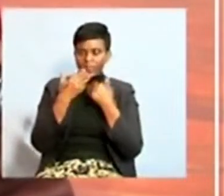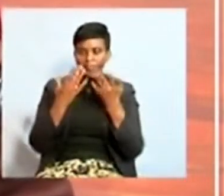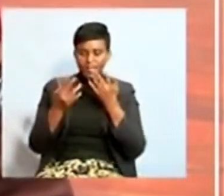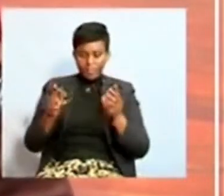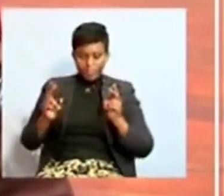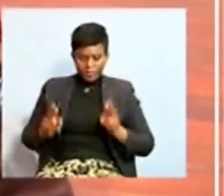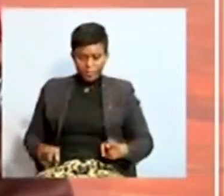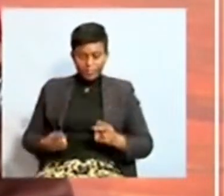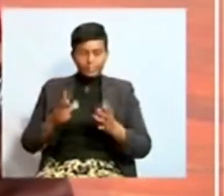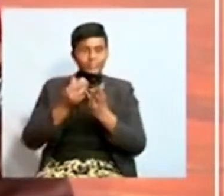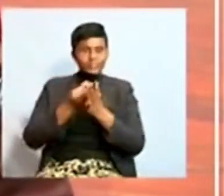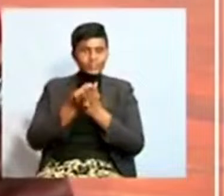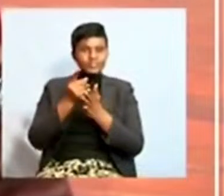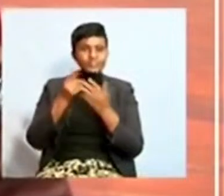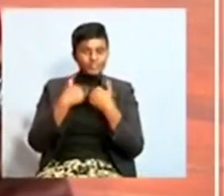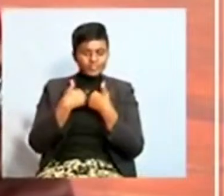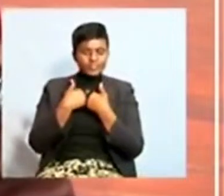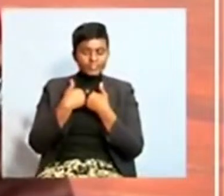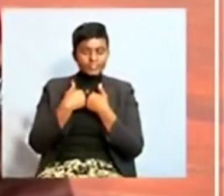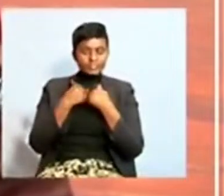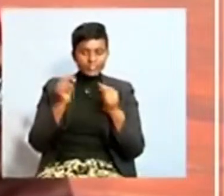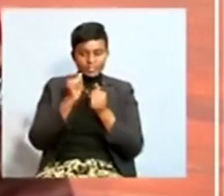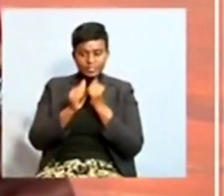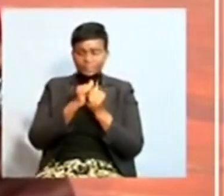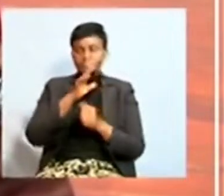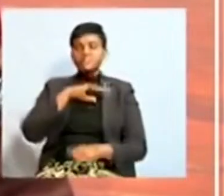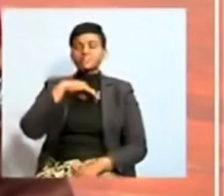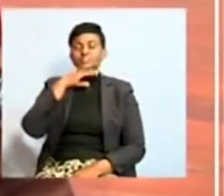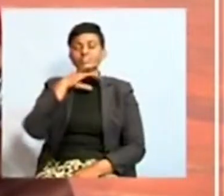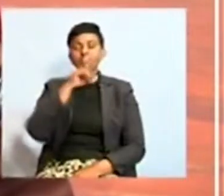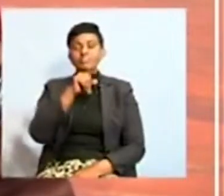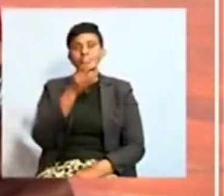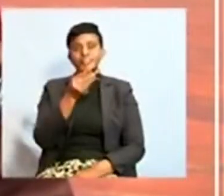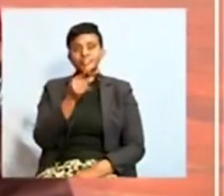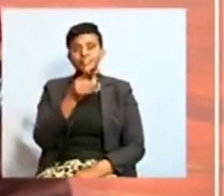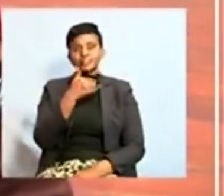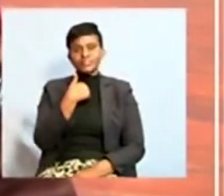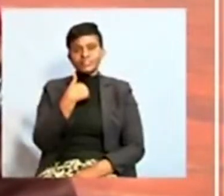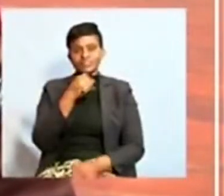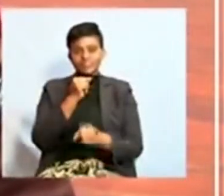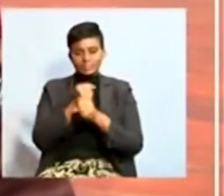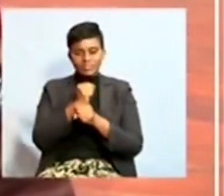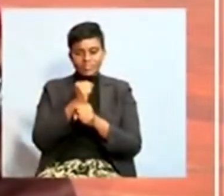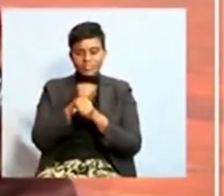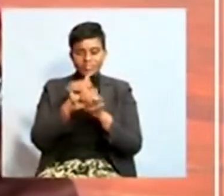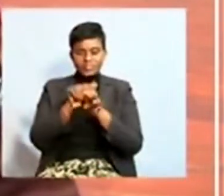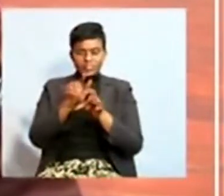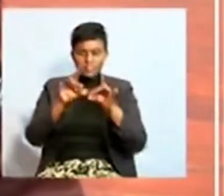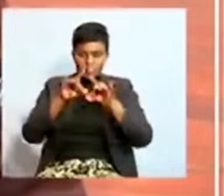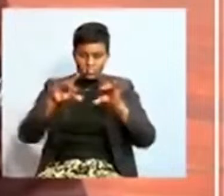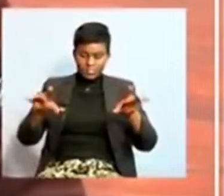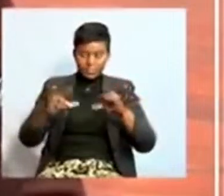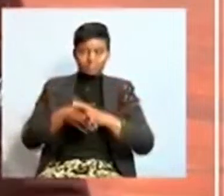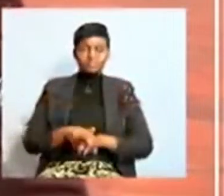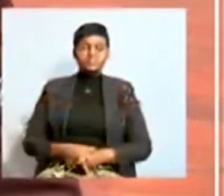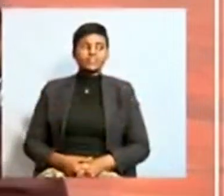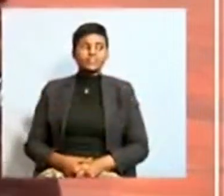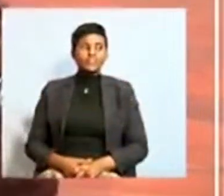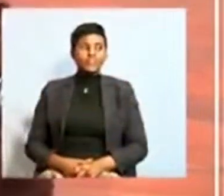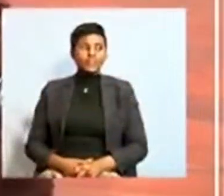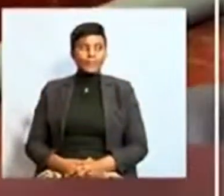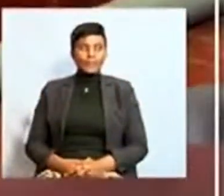capital, that is adequate human capital to work in this line?